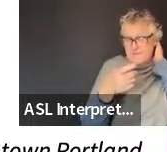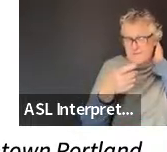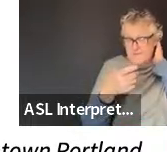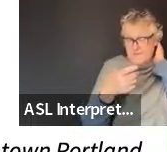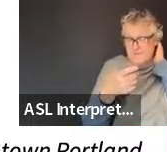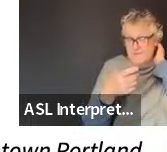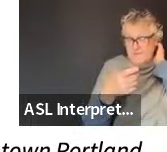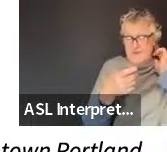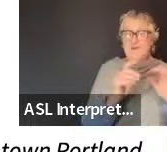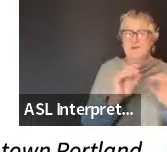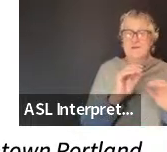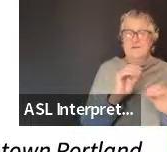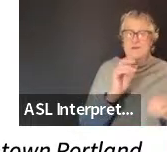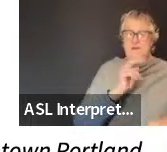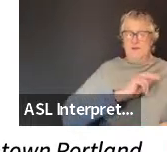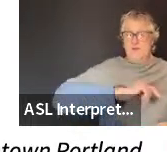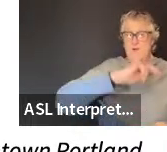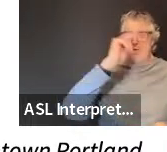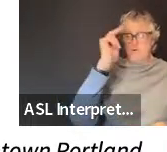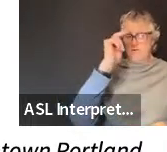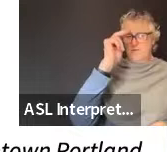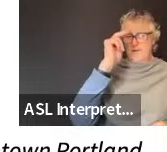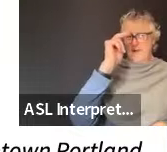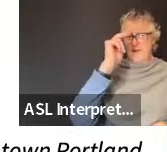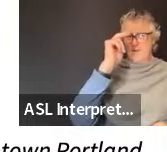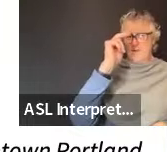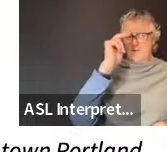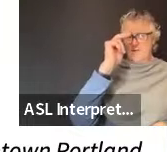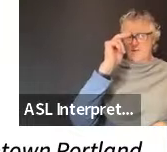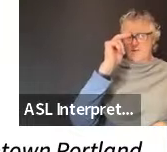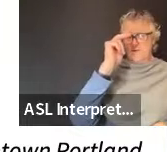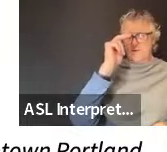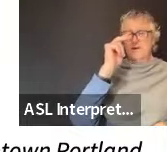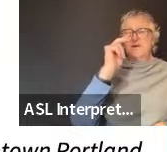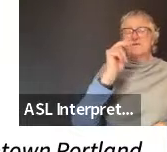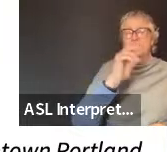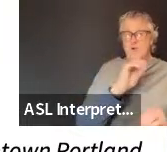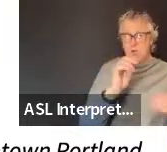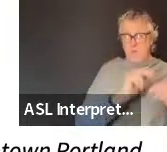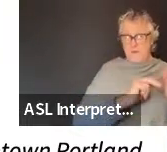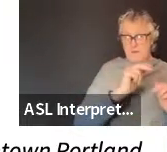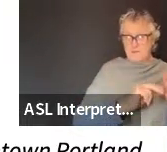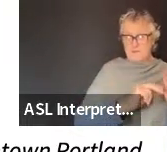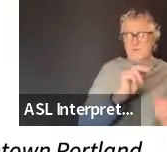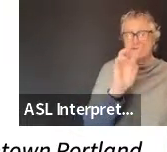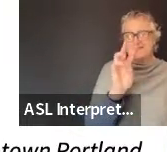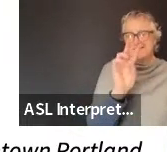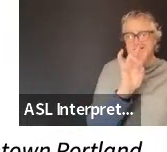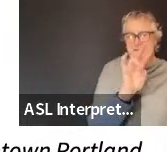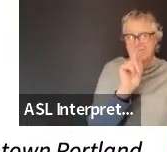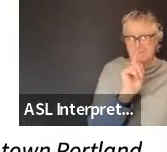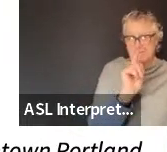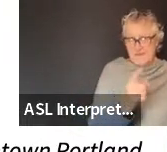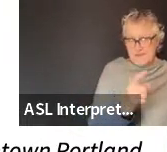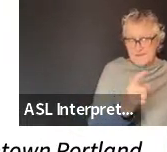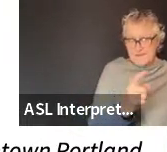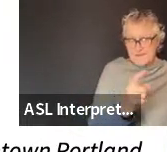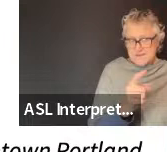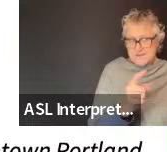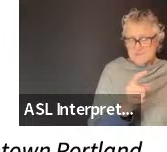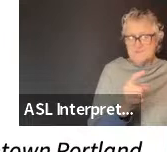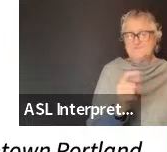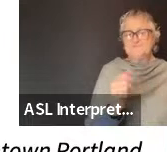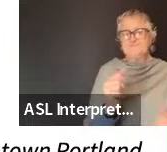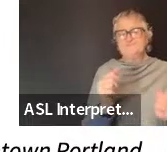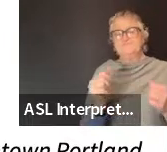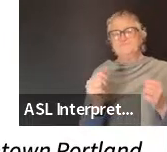northbound express bus travel time will be 67 minutes, with the 45